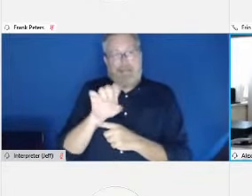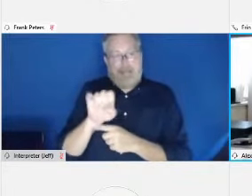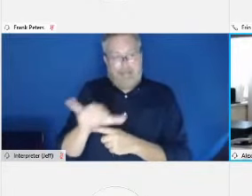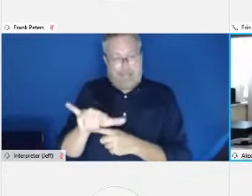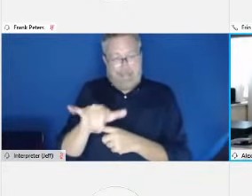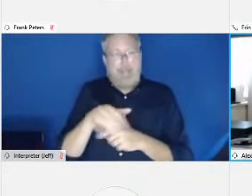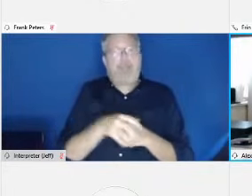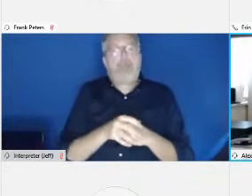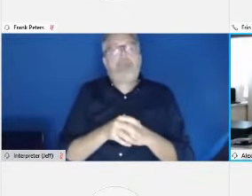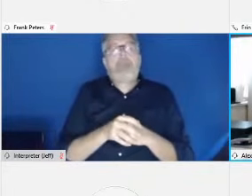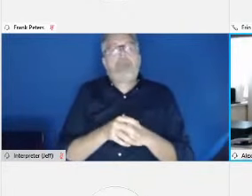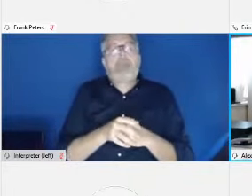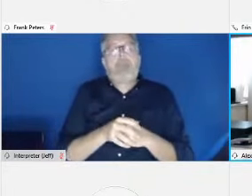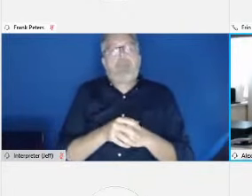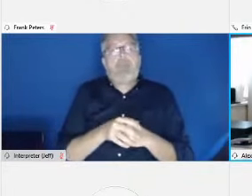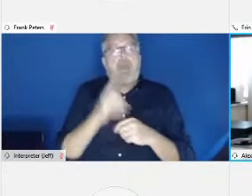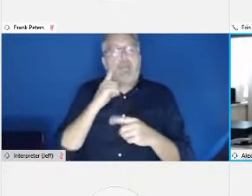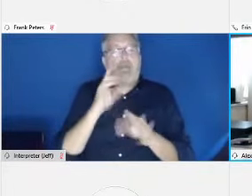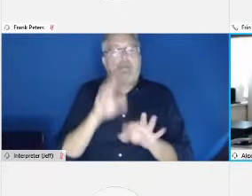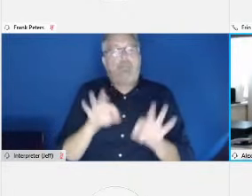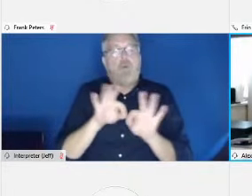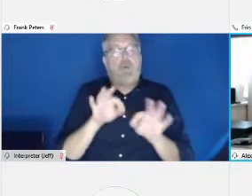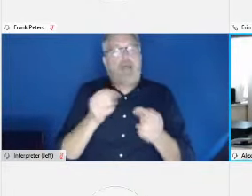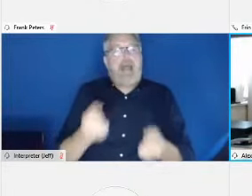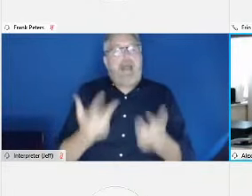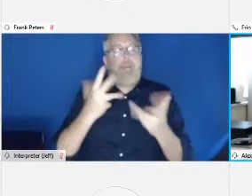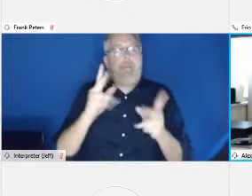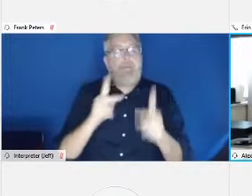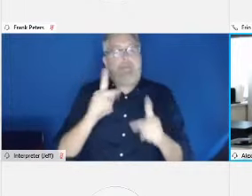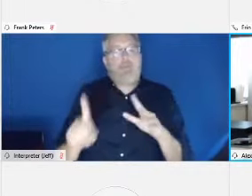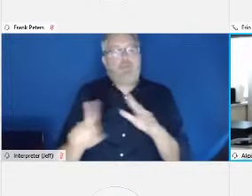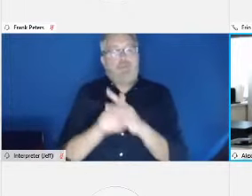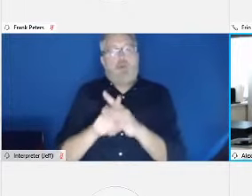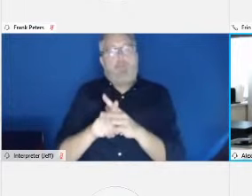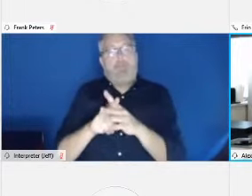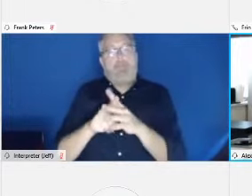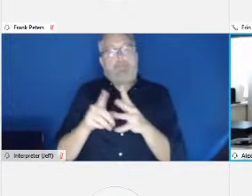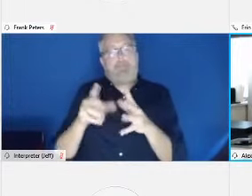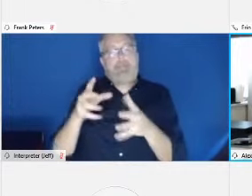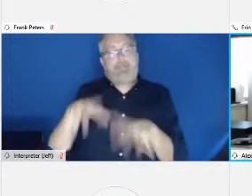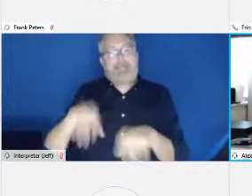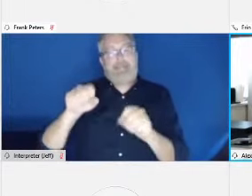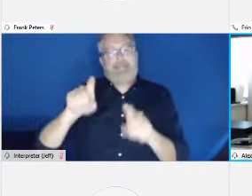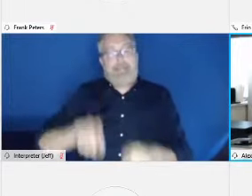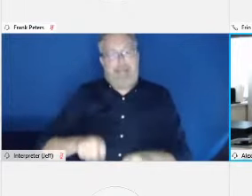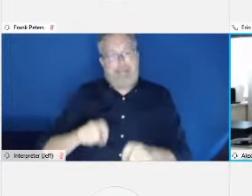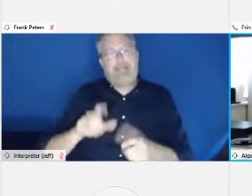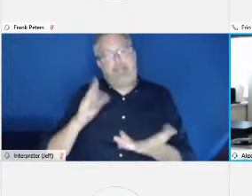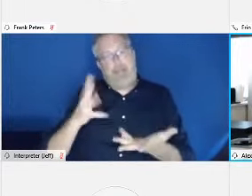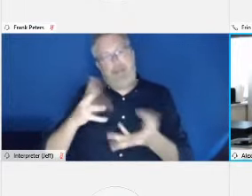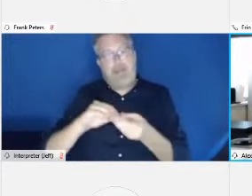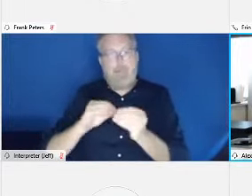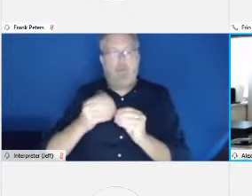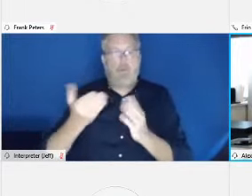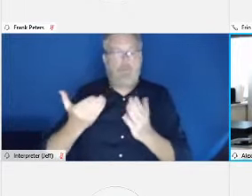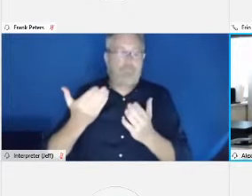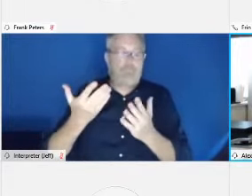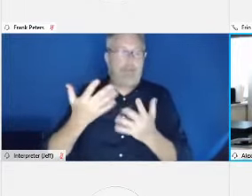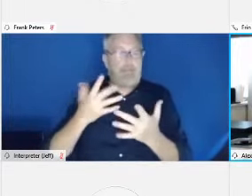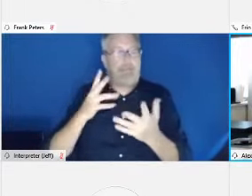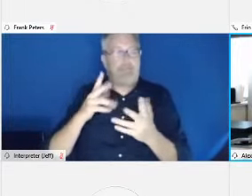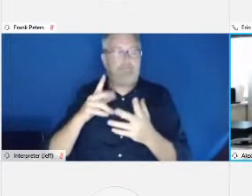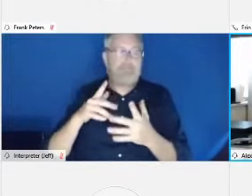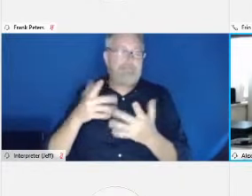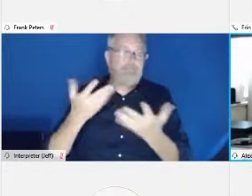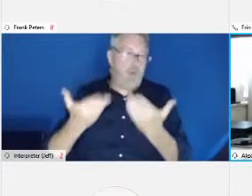to evaluate there. You know, how many individuals show up to the ER to testing, and probably that number goes up. What their